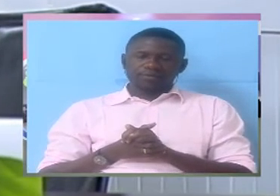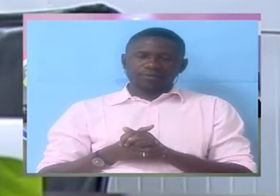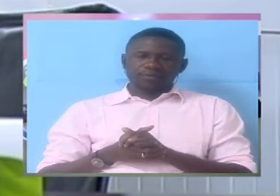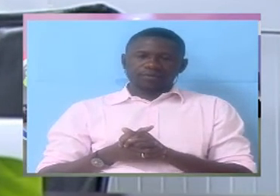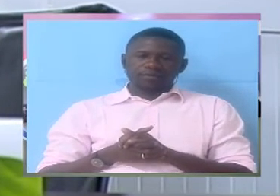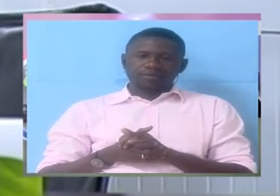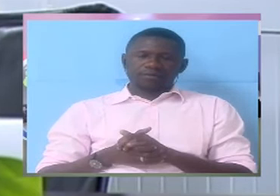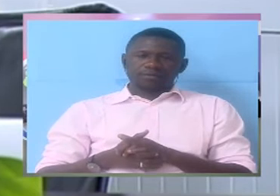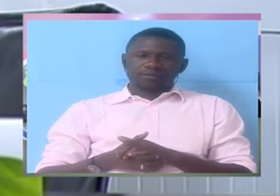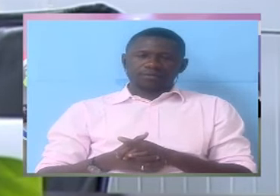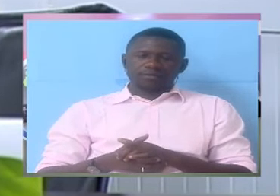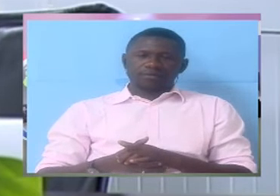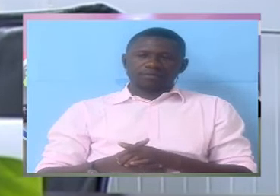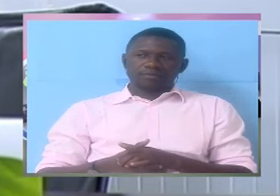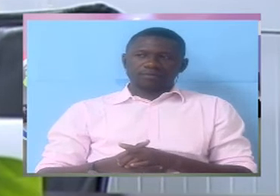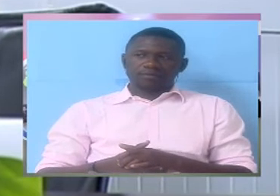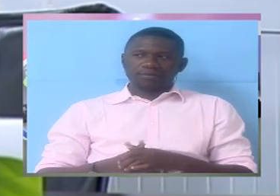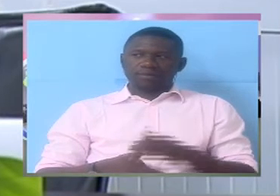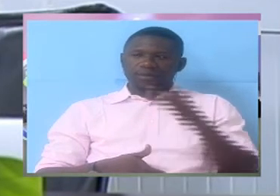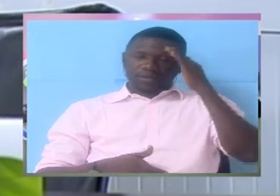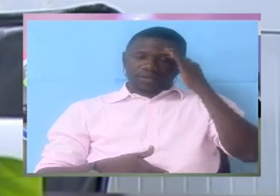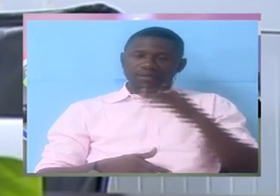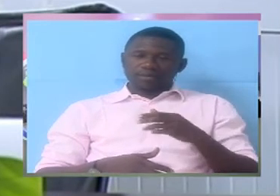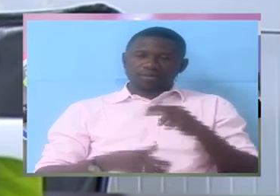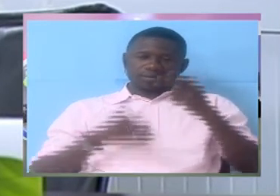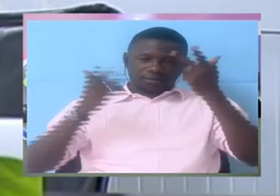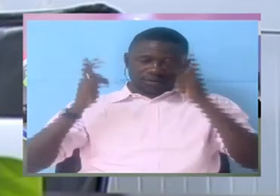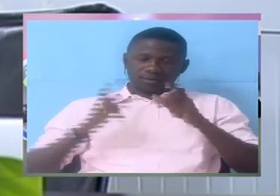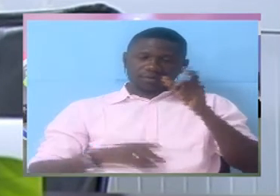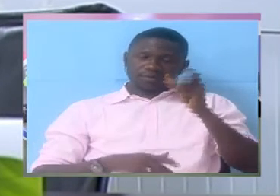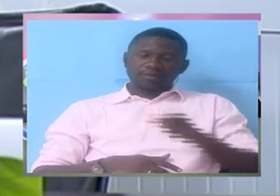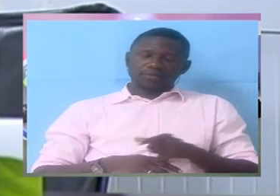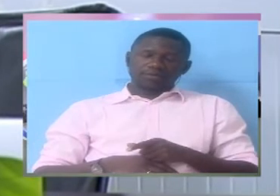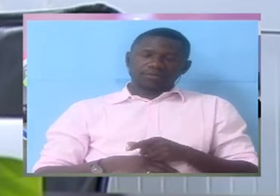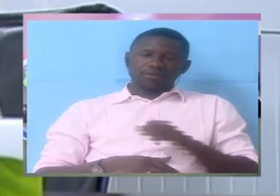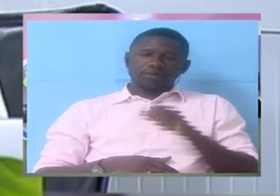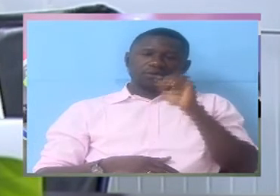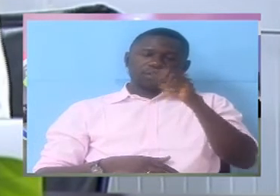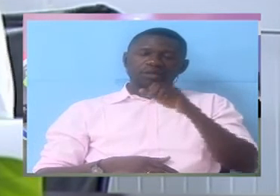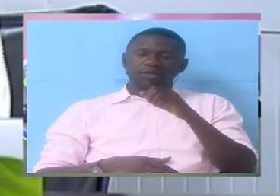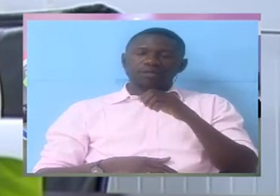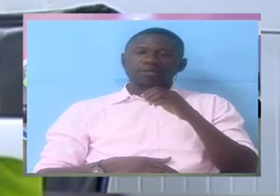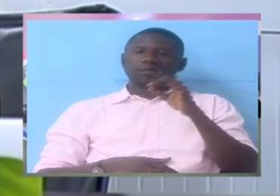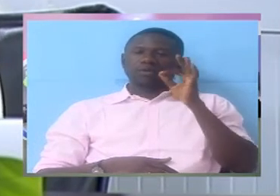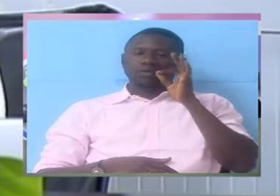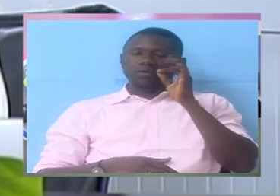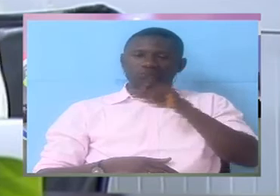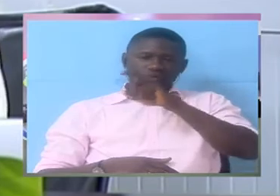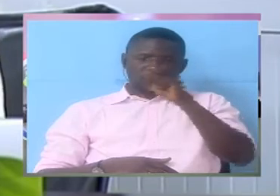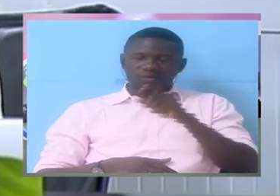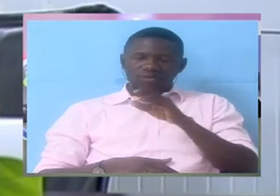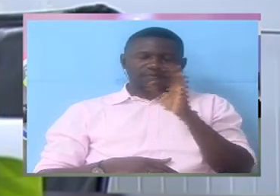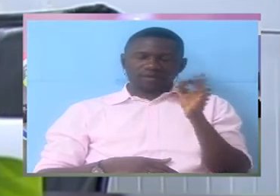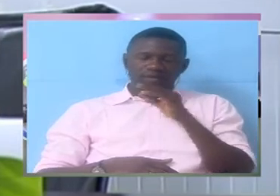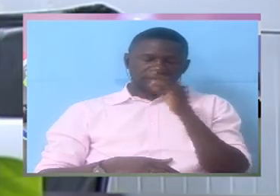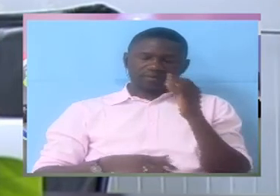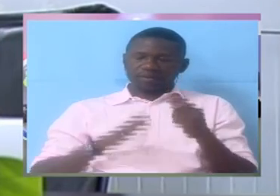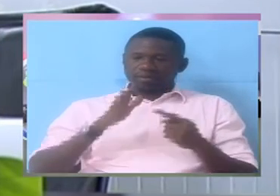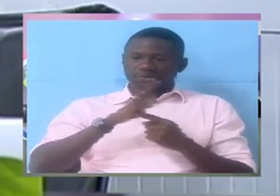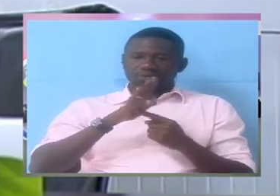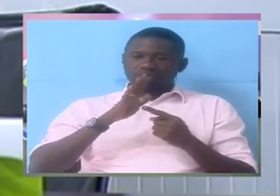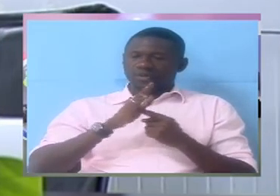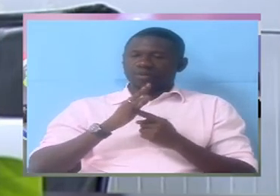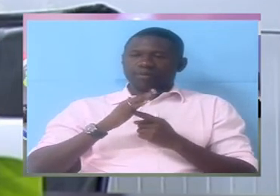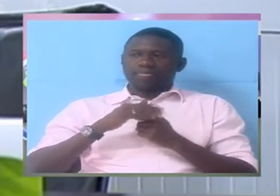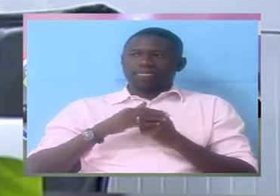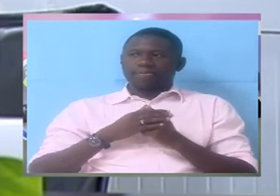Council. Inumbara Council. Ila wonyine nkaro kumata baake. That questioning is very important.